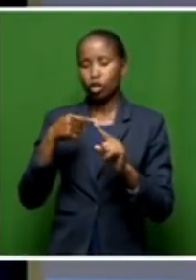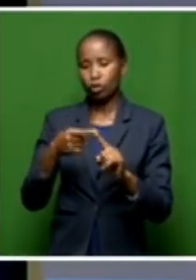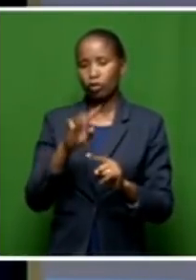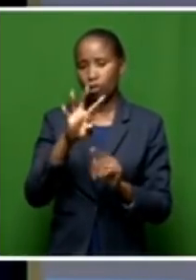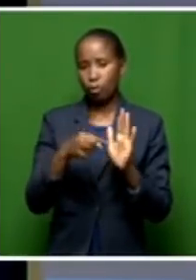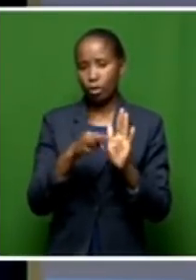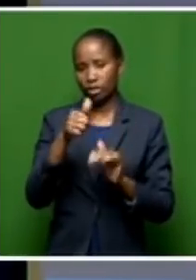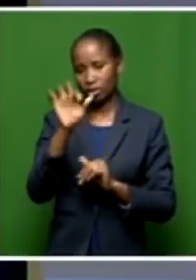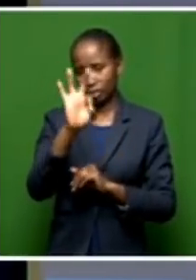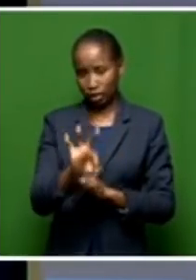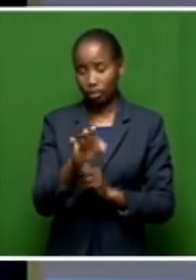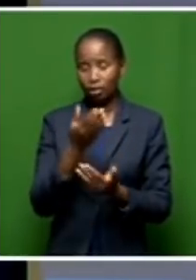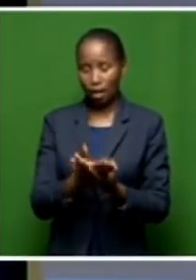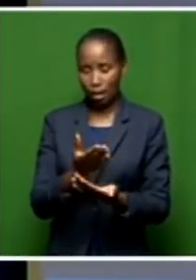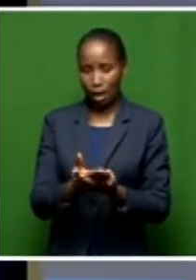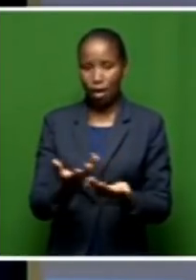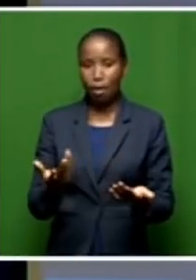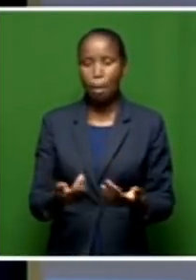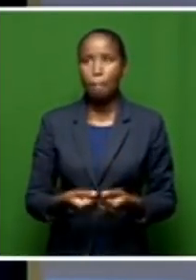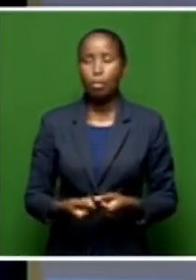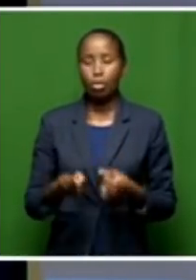Then the other party,